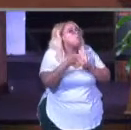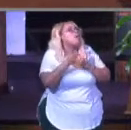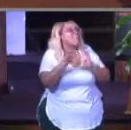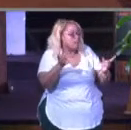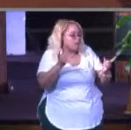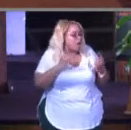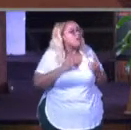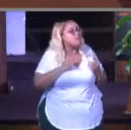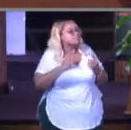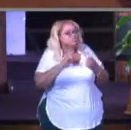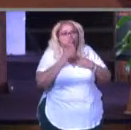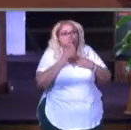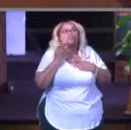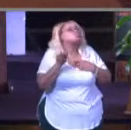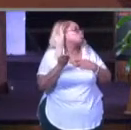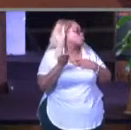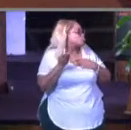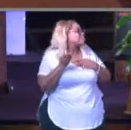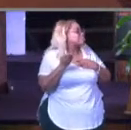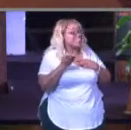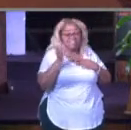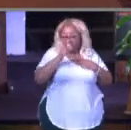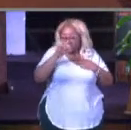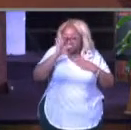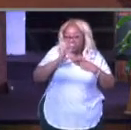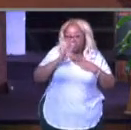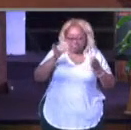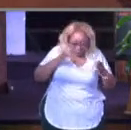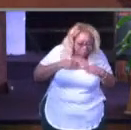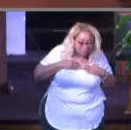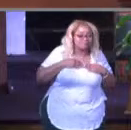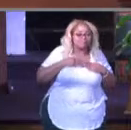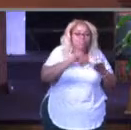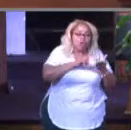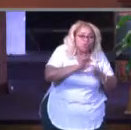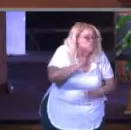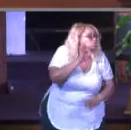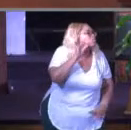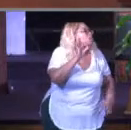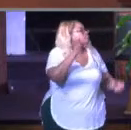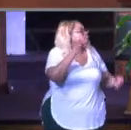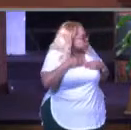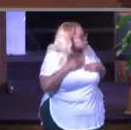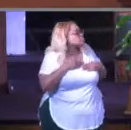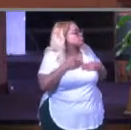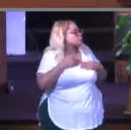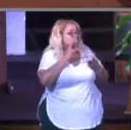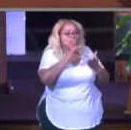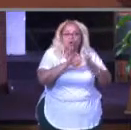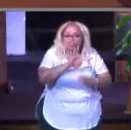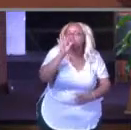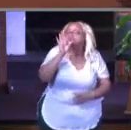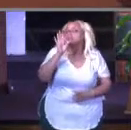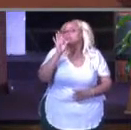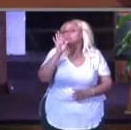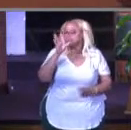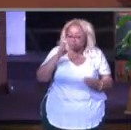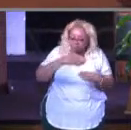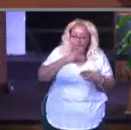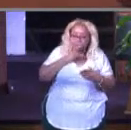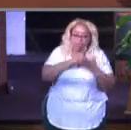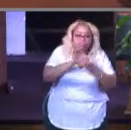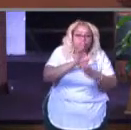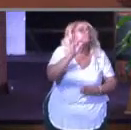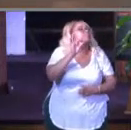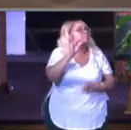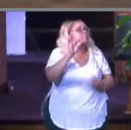shall come unto you. Yes, God, receive the Holy Spirit. Receive the Holy Spirit.